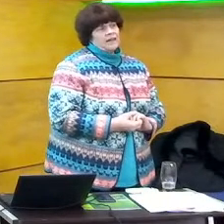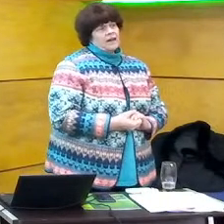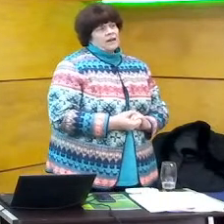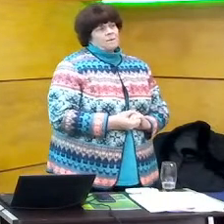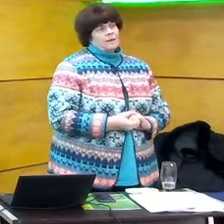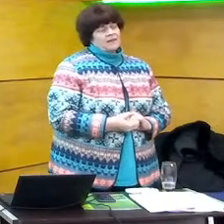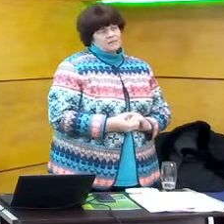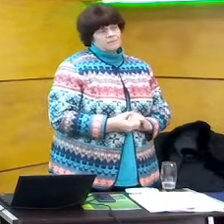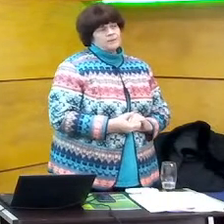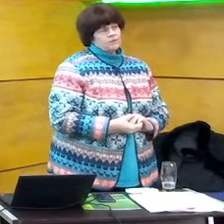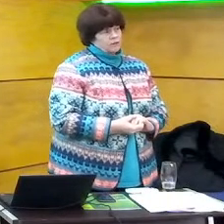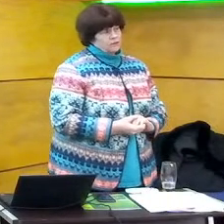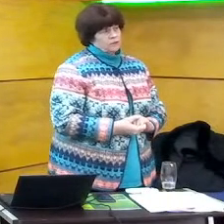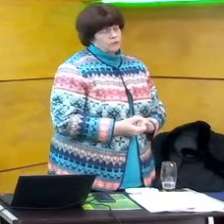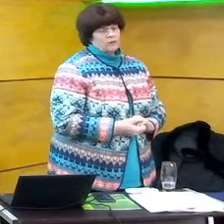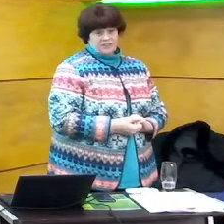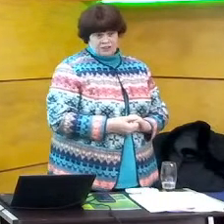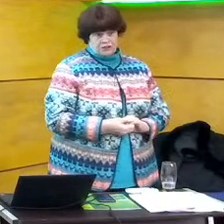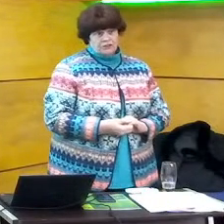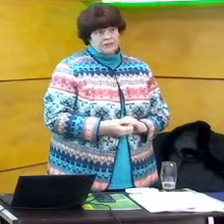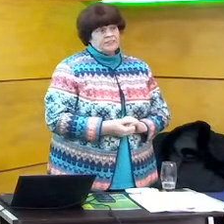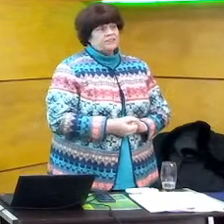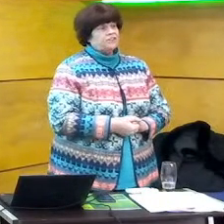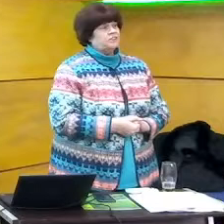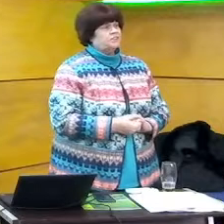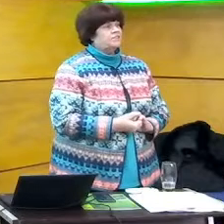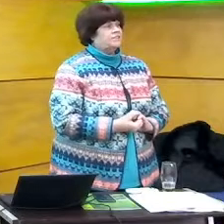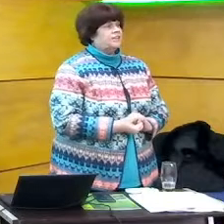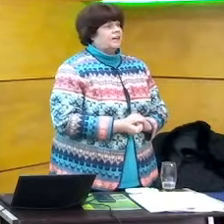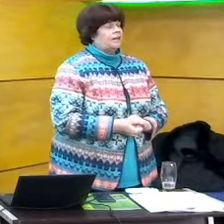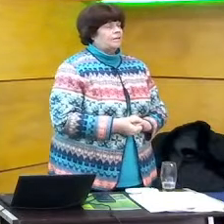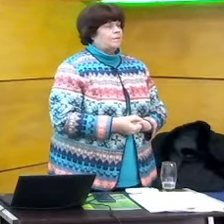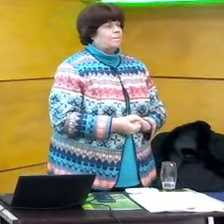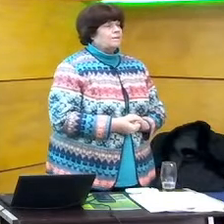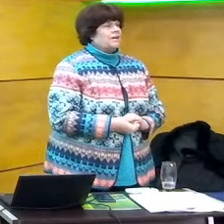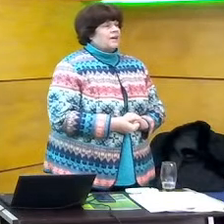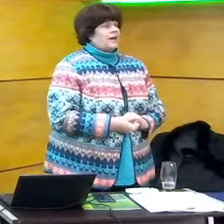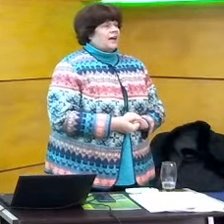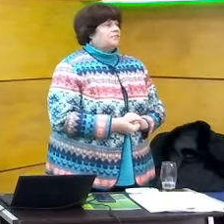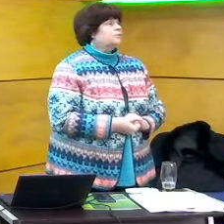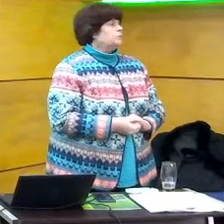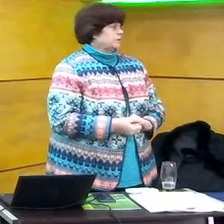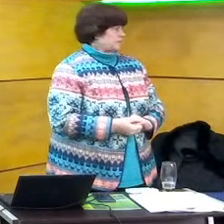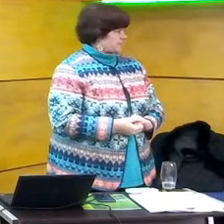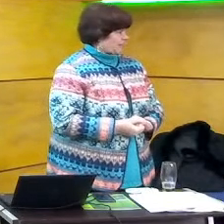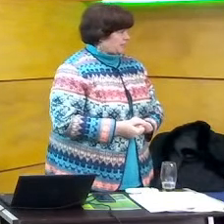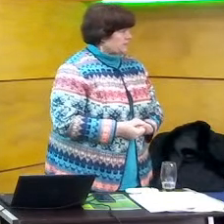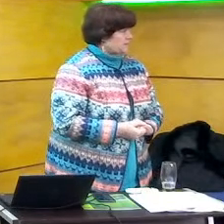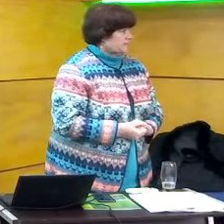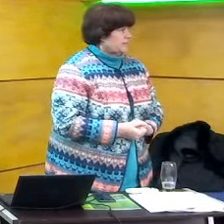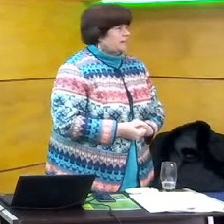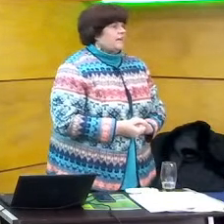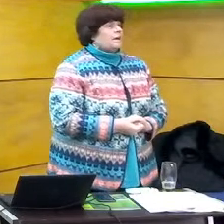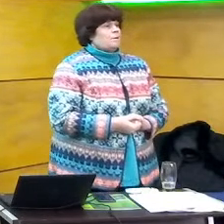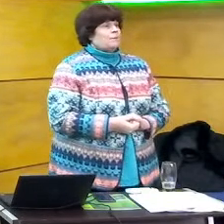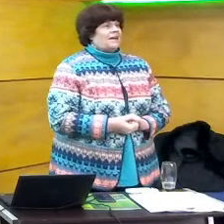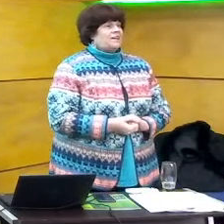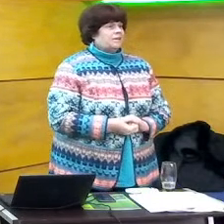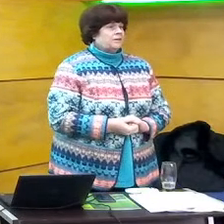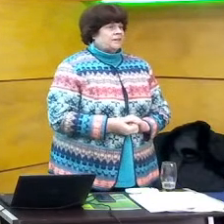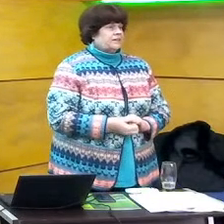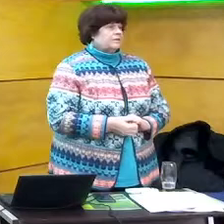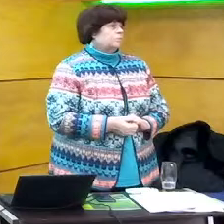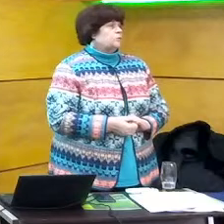internationally. My husband is also a teacher. He teaches high school science.